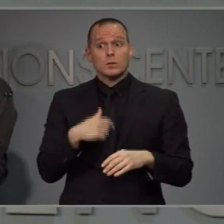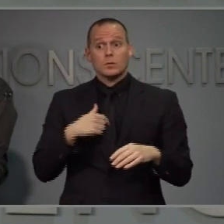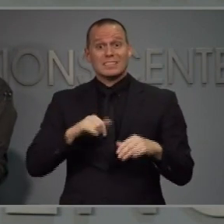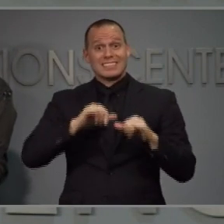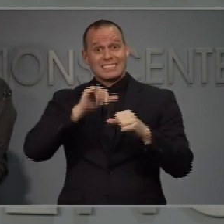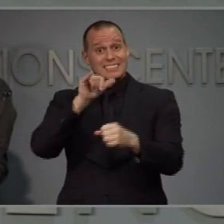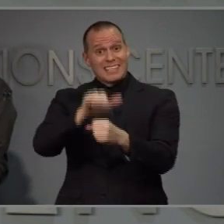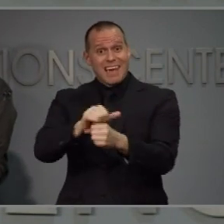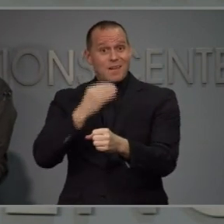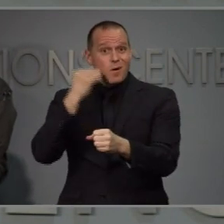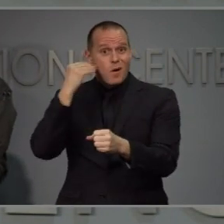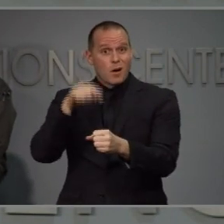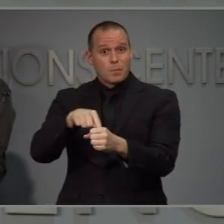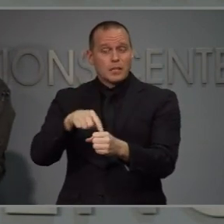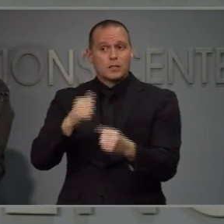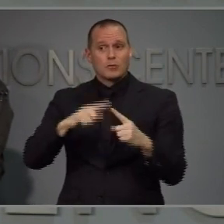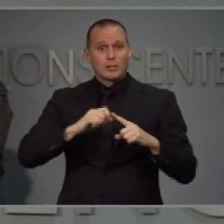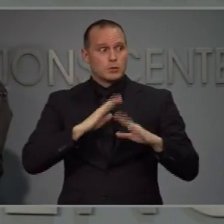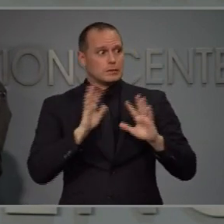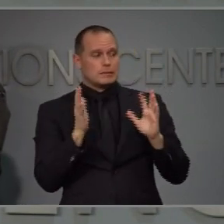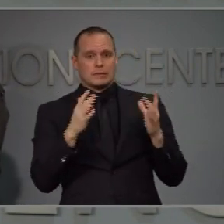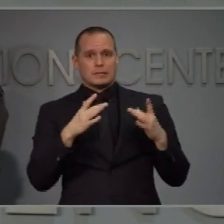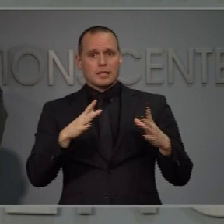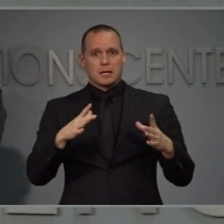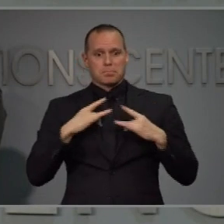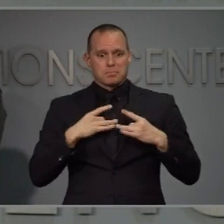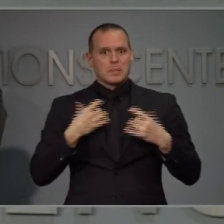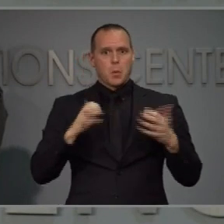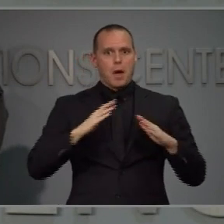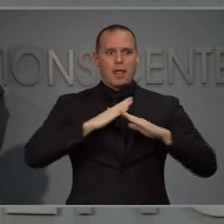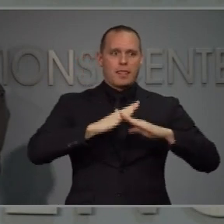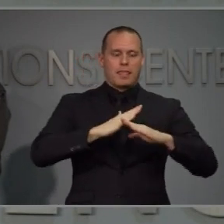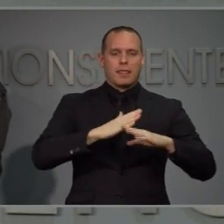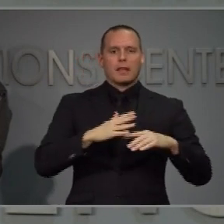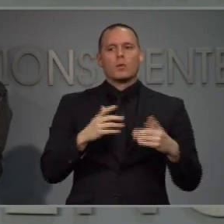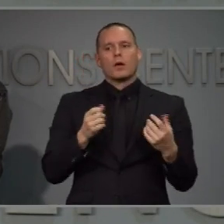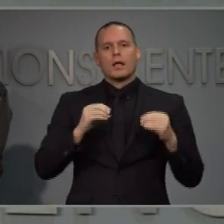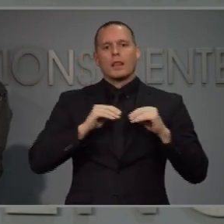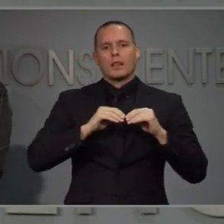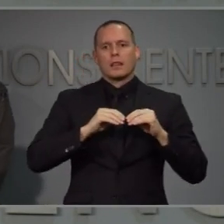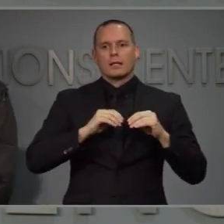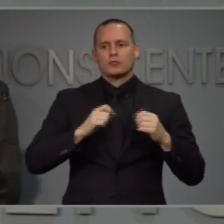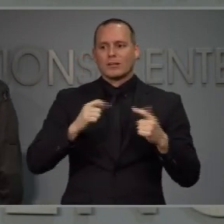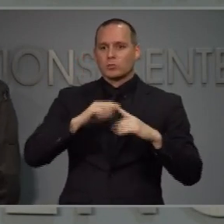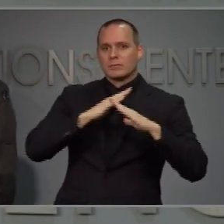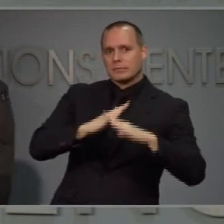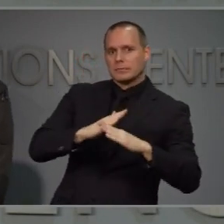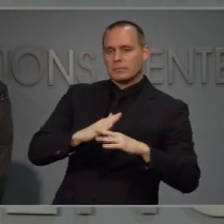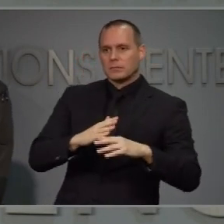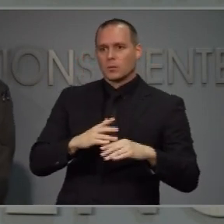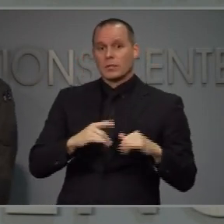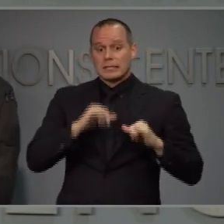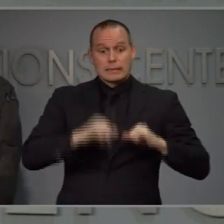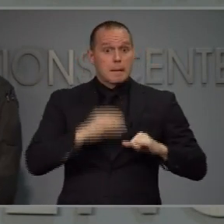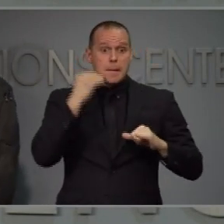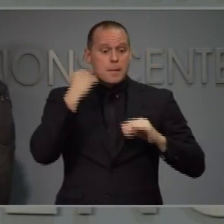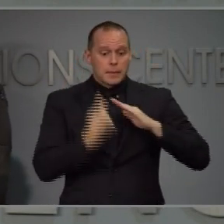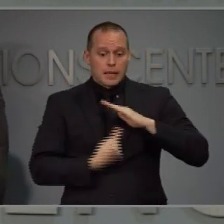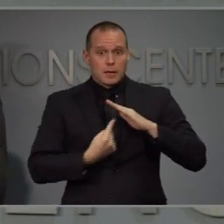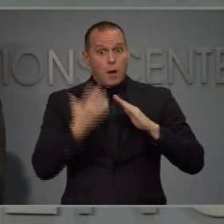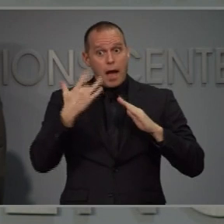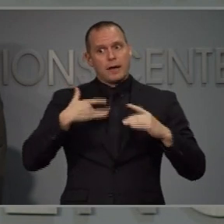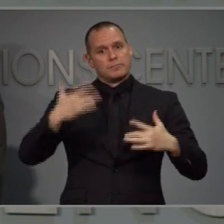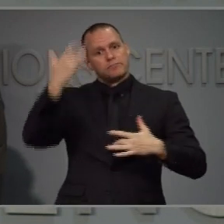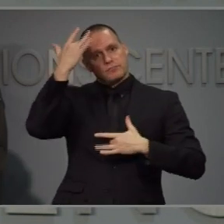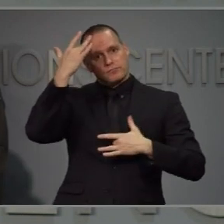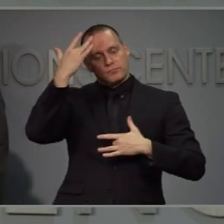and we're trying not to catch the virus or give it to other people, sometimes other illnesses are ignored,